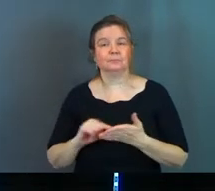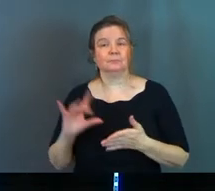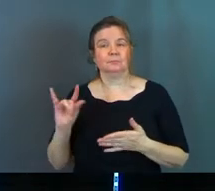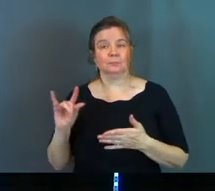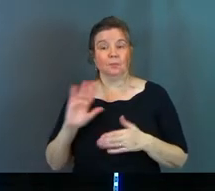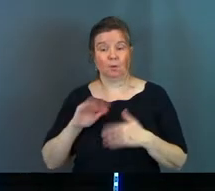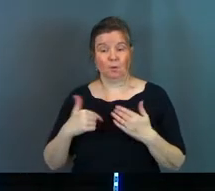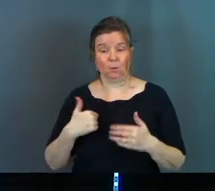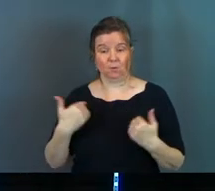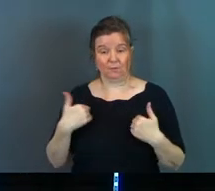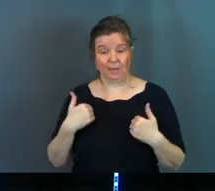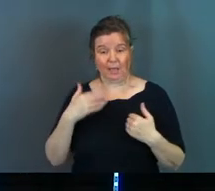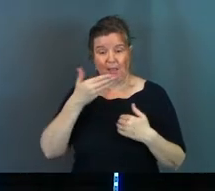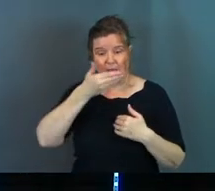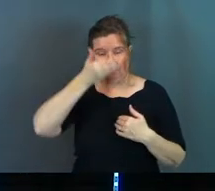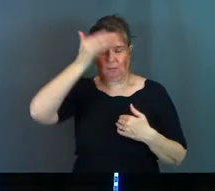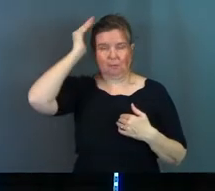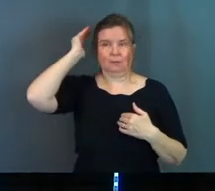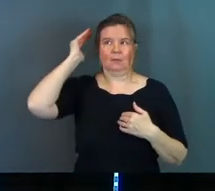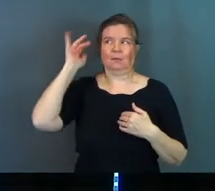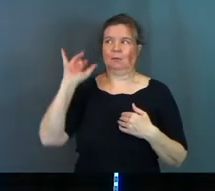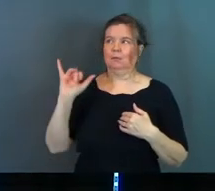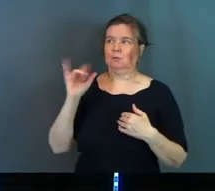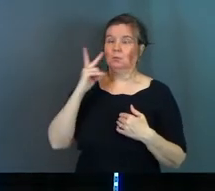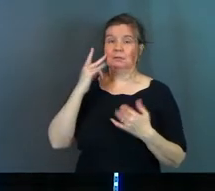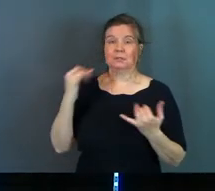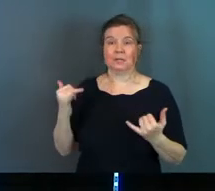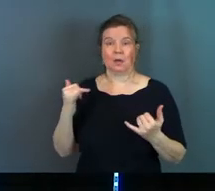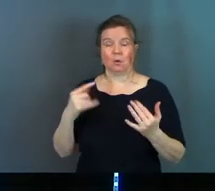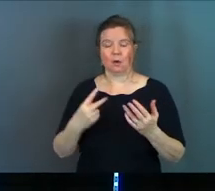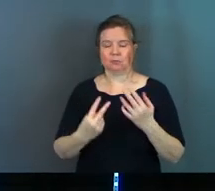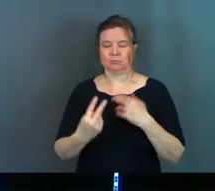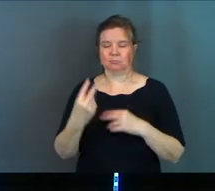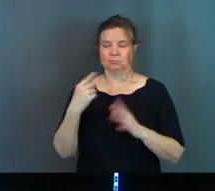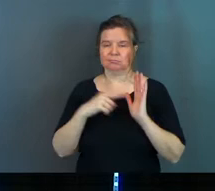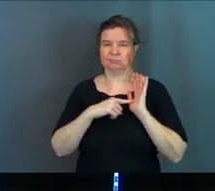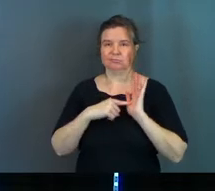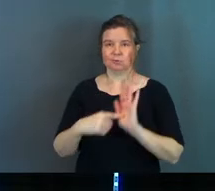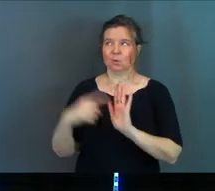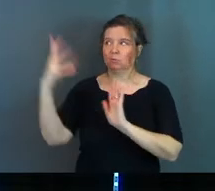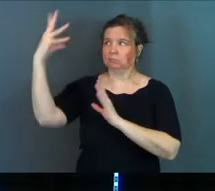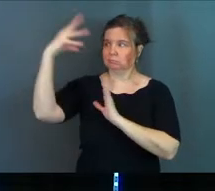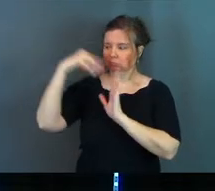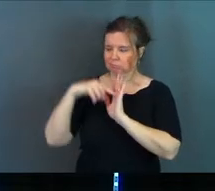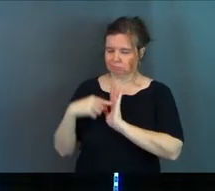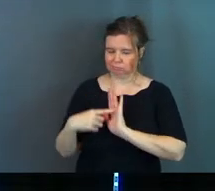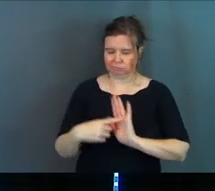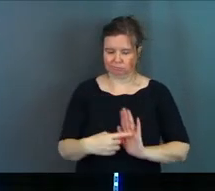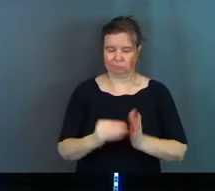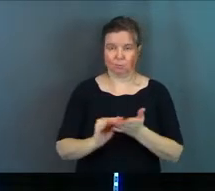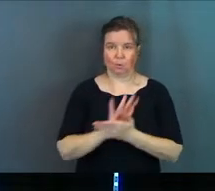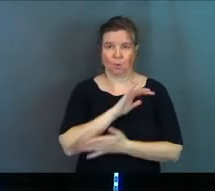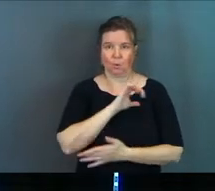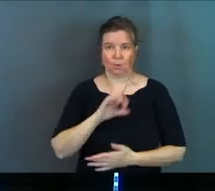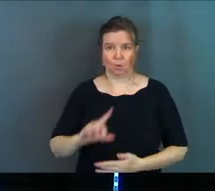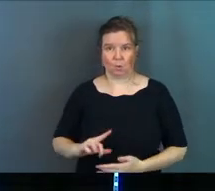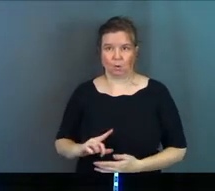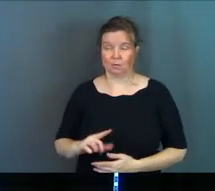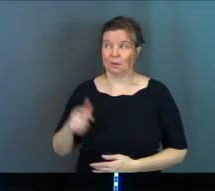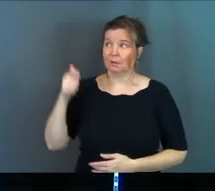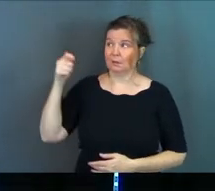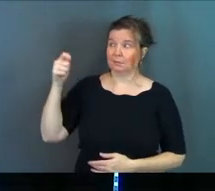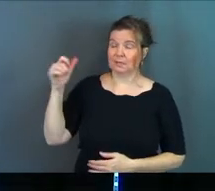So all of us who have had that veil removed, we can see now and reflect the glory of the Lord. And the Lord who is the